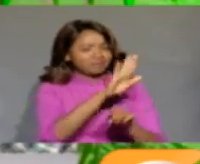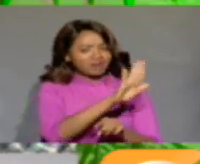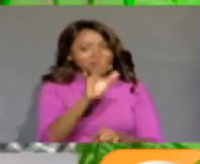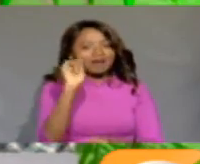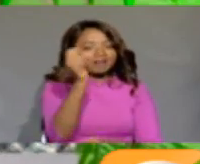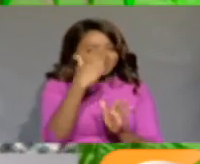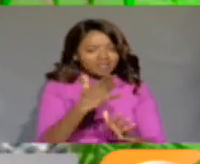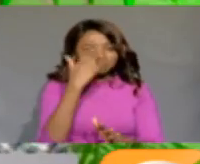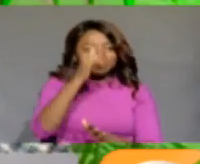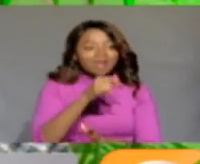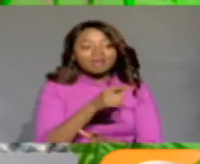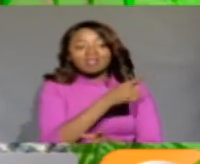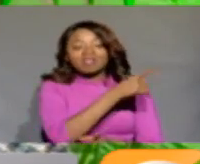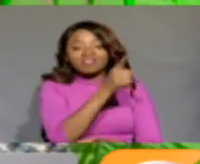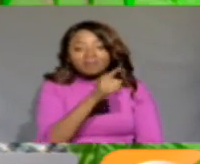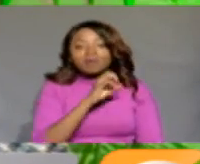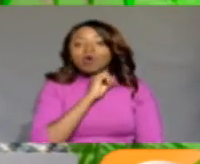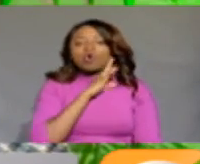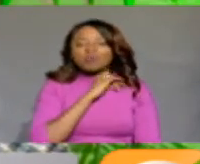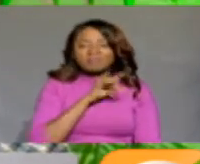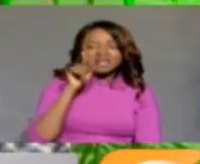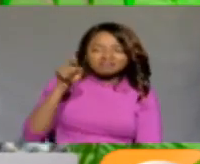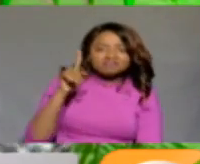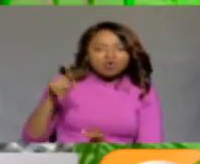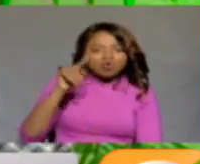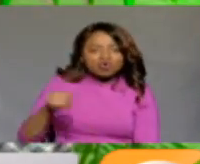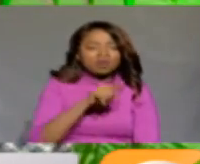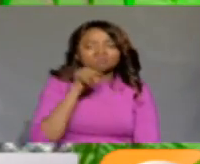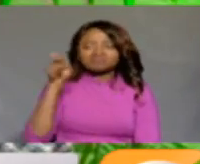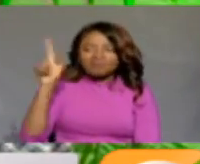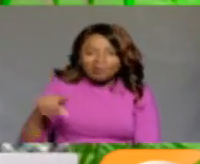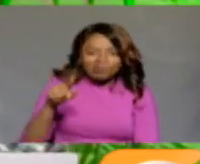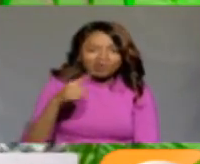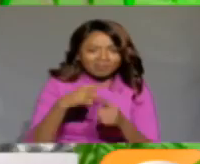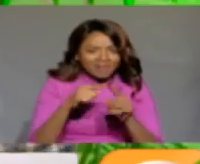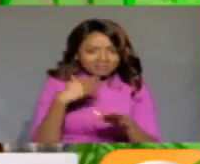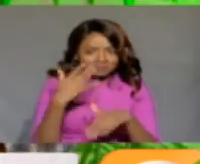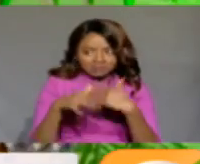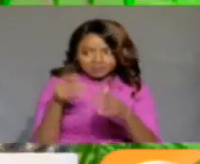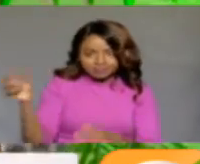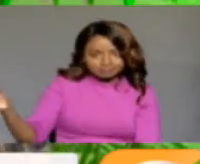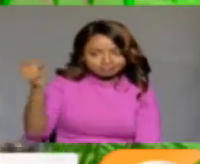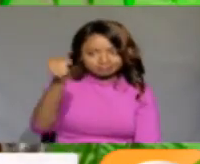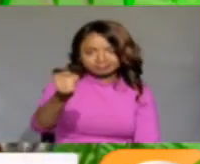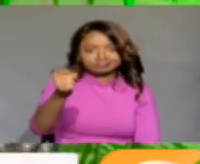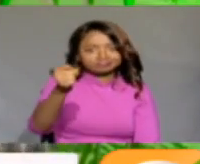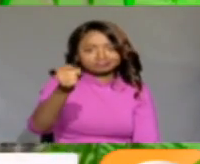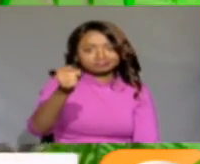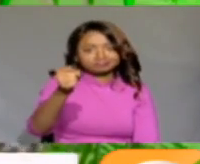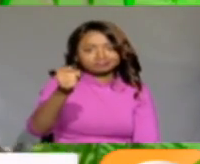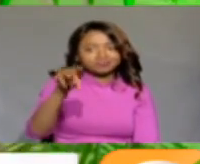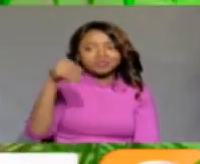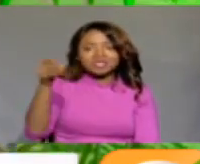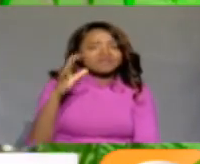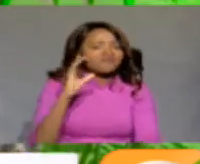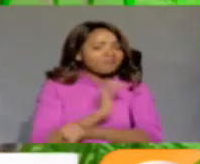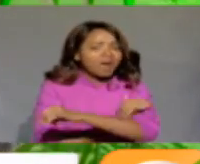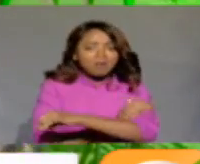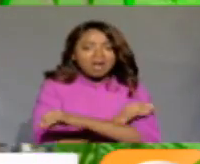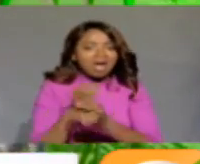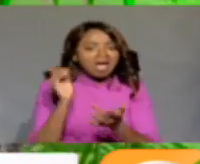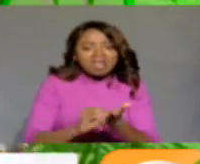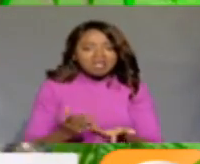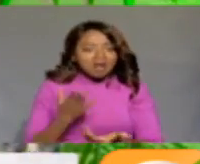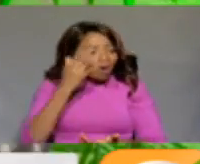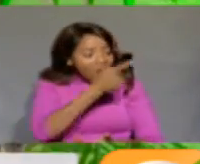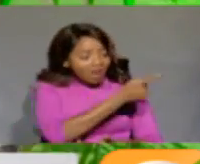the same leaders they are complaining about back in power. Back in power. Okay. Because you, the people, hold the